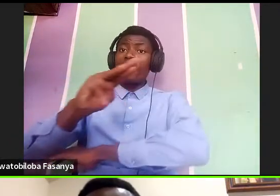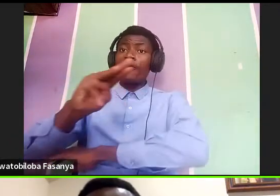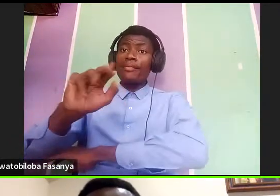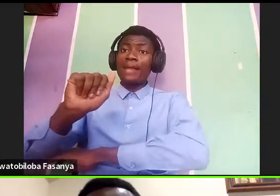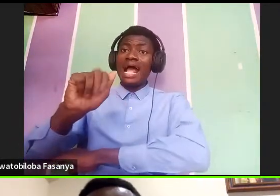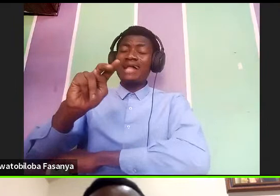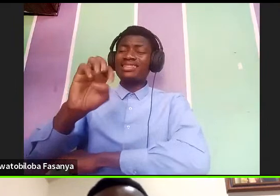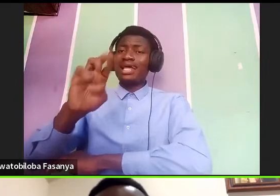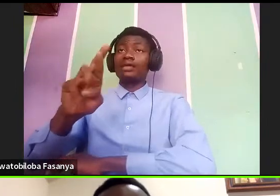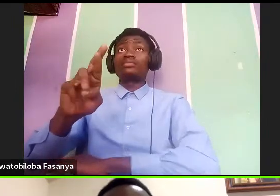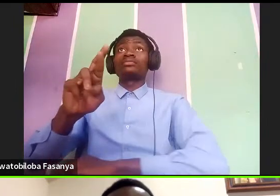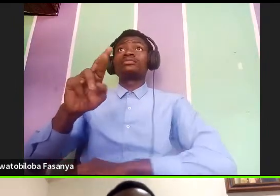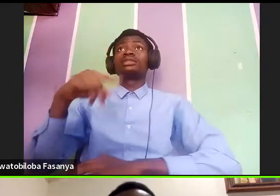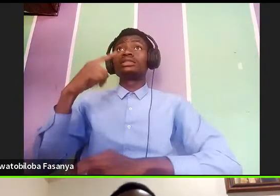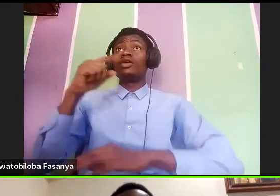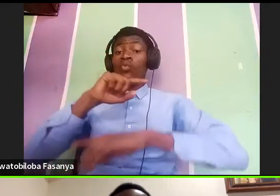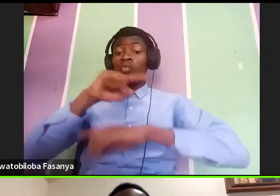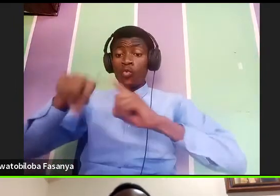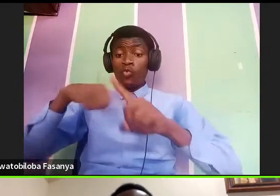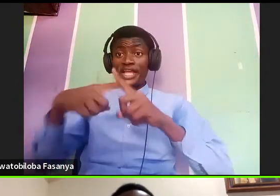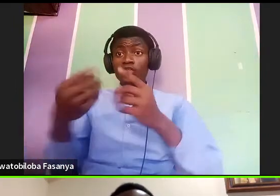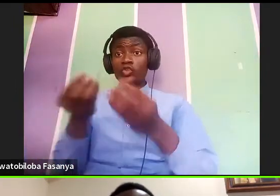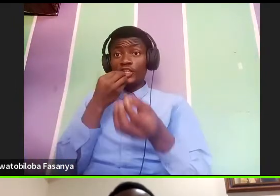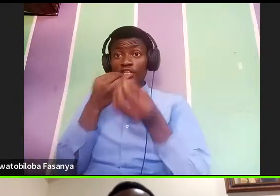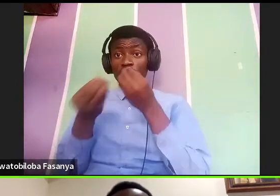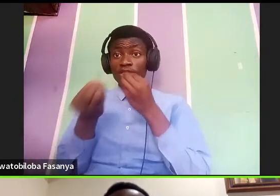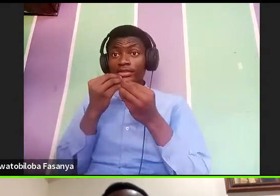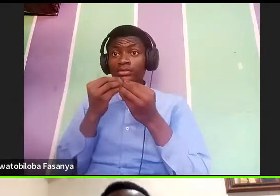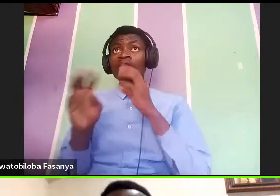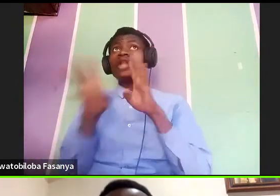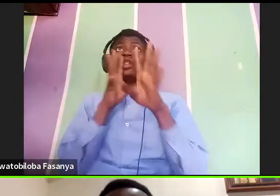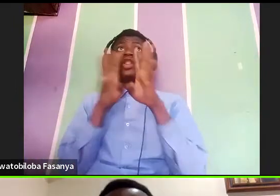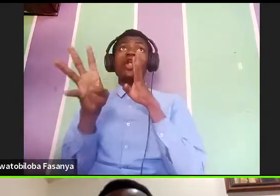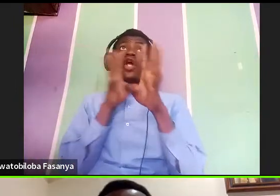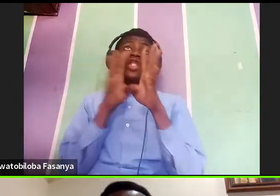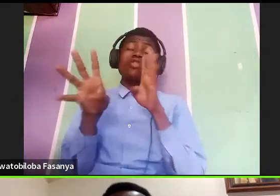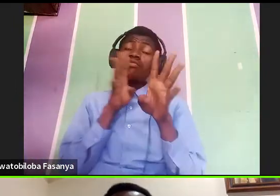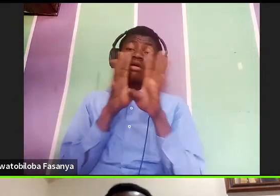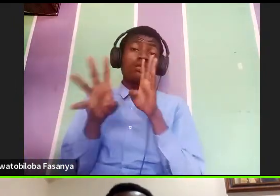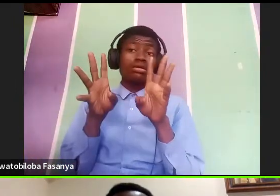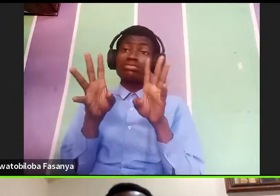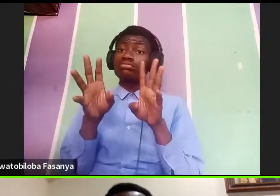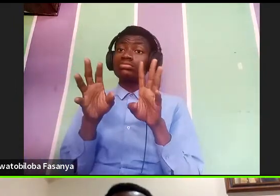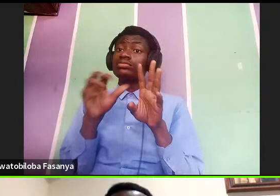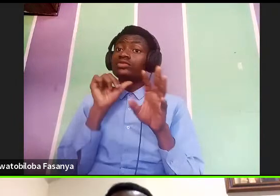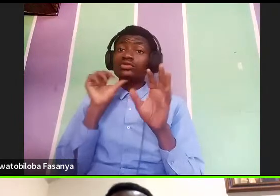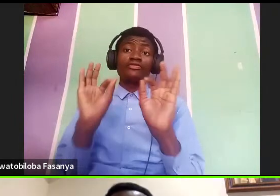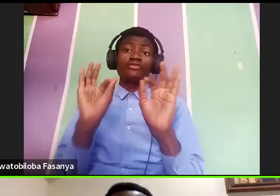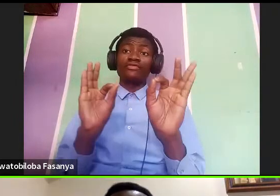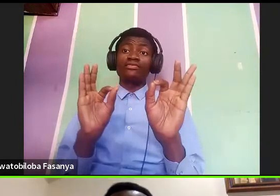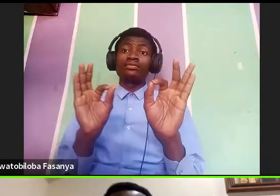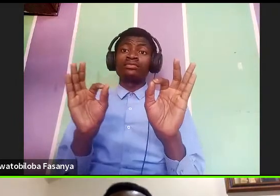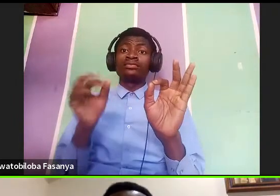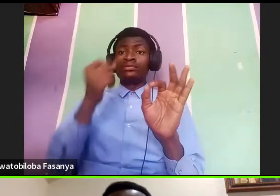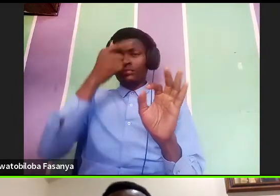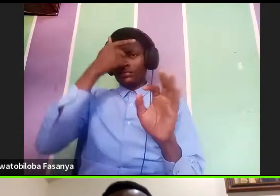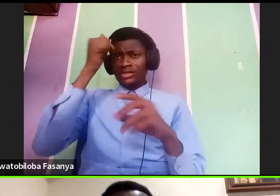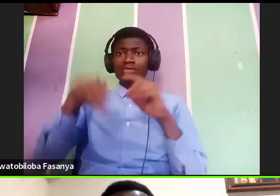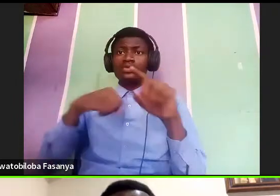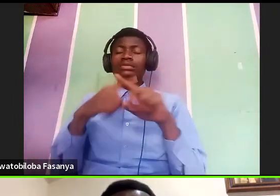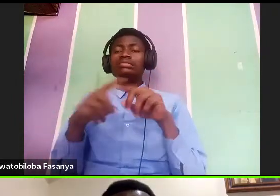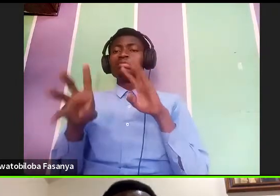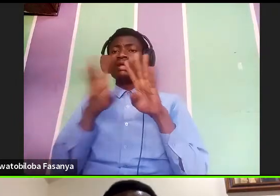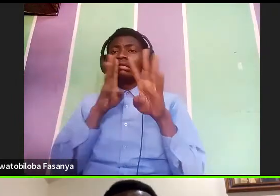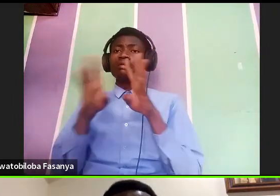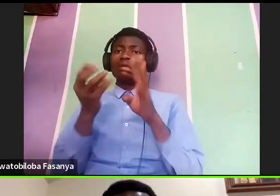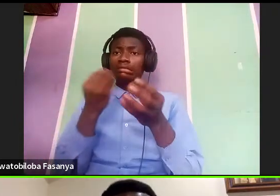when you go down from your mouth, going into your throat, we've got a similar passage going into our